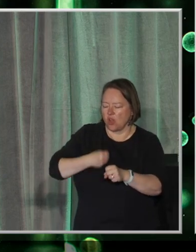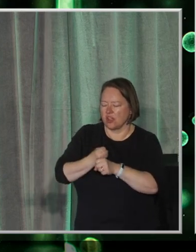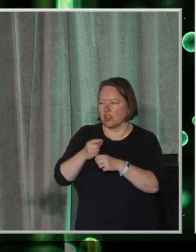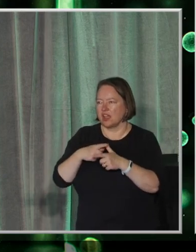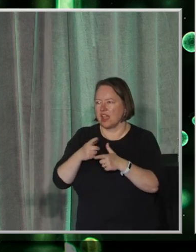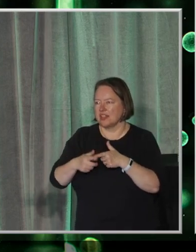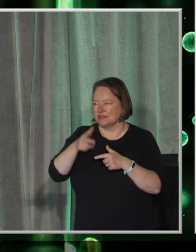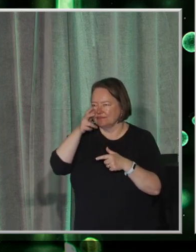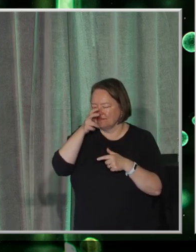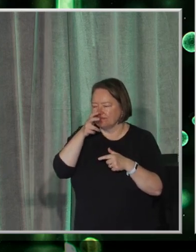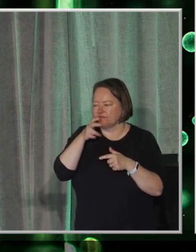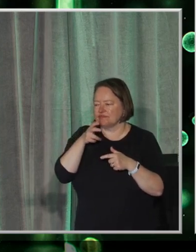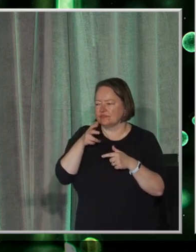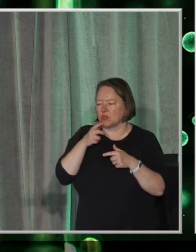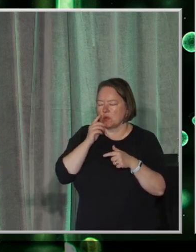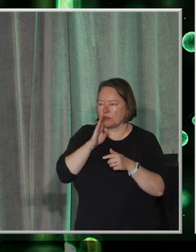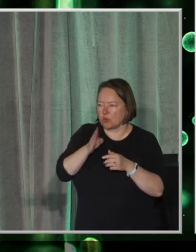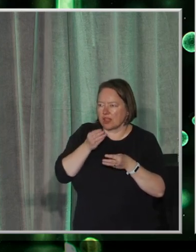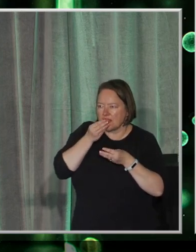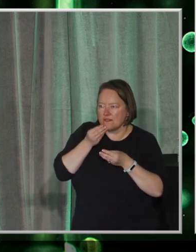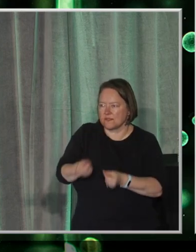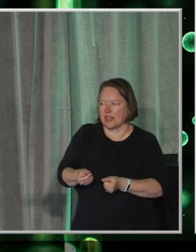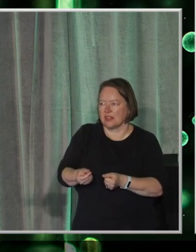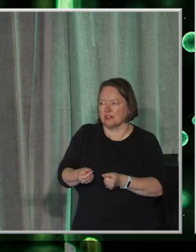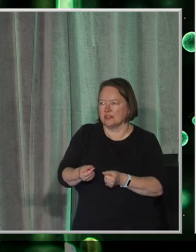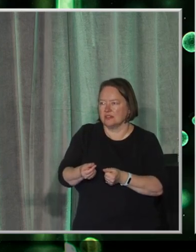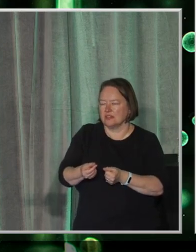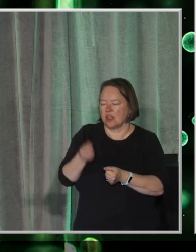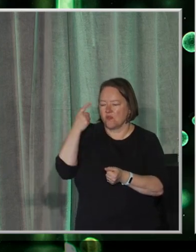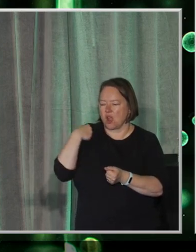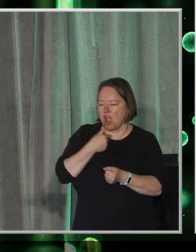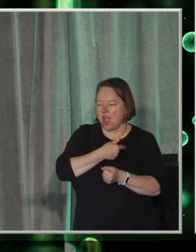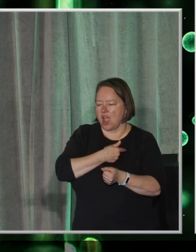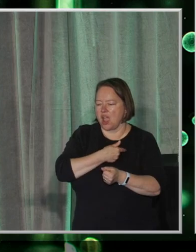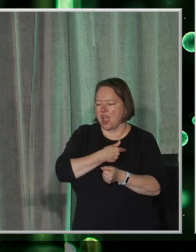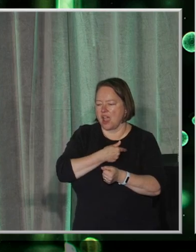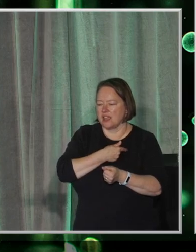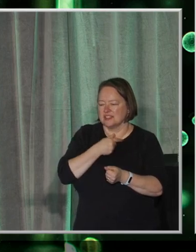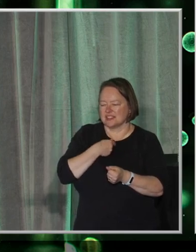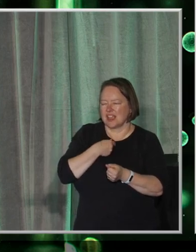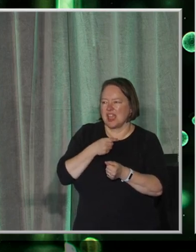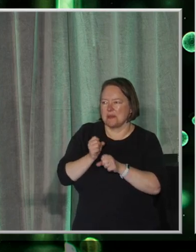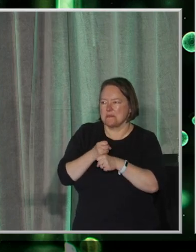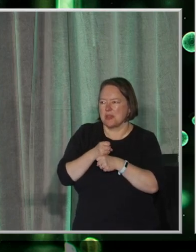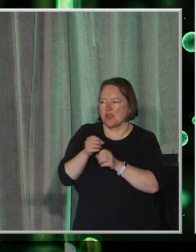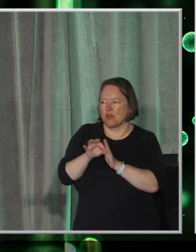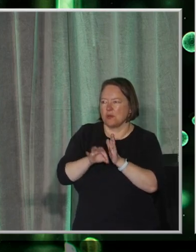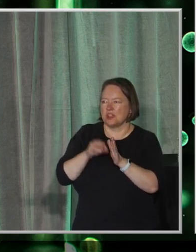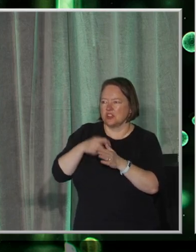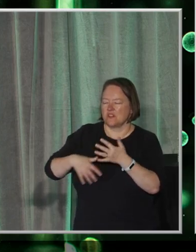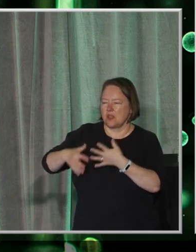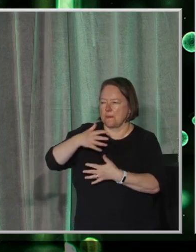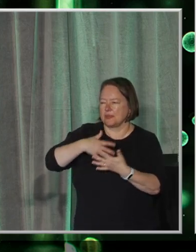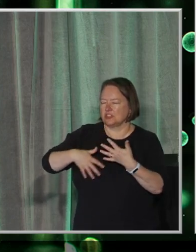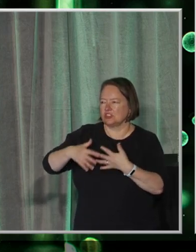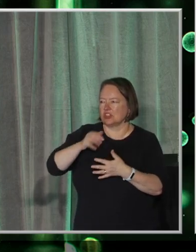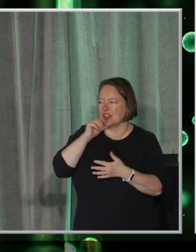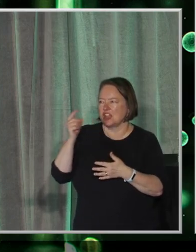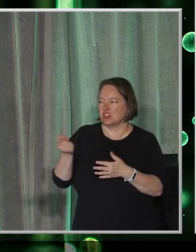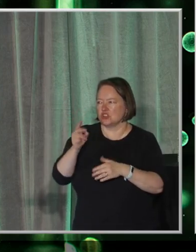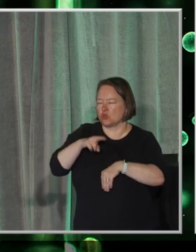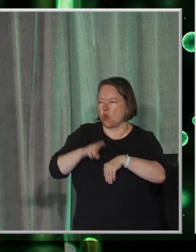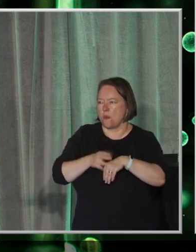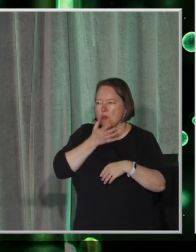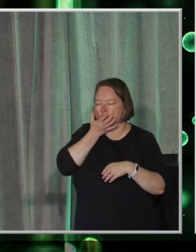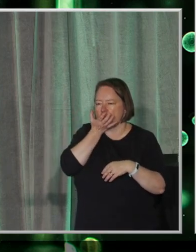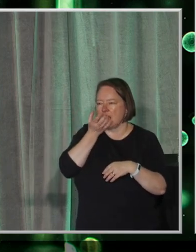insects will be directly being fed feeds that for us we have formulated. So it will be a mixture and not just a normal grass